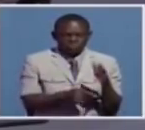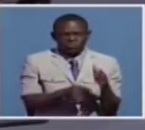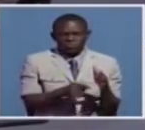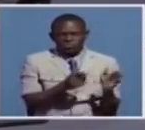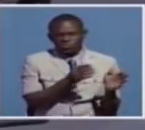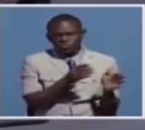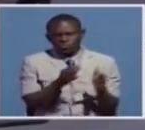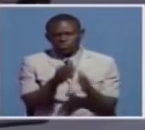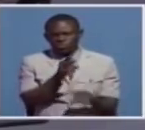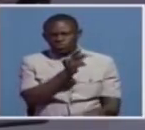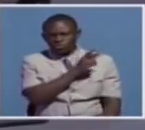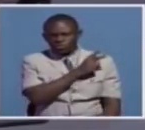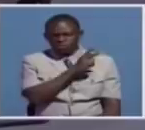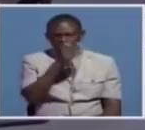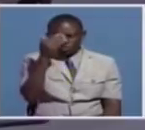do, then that's how the thing